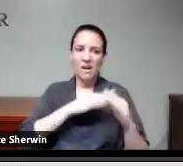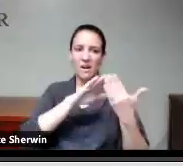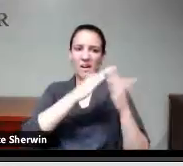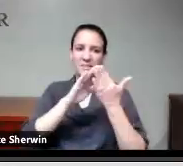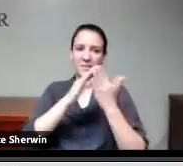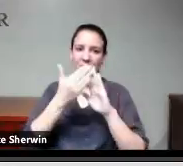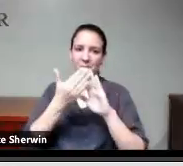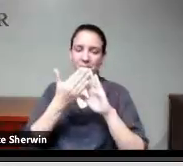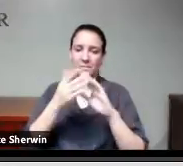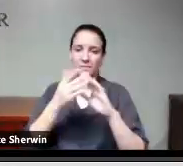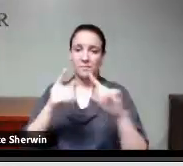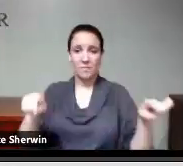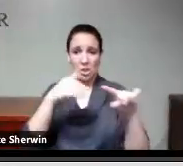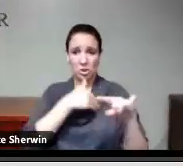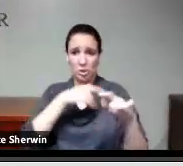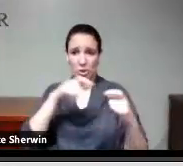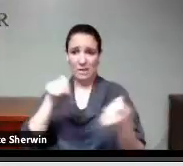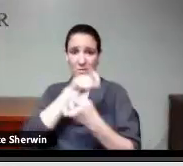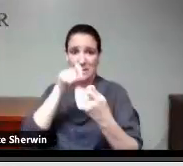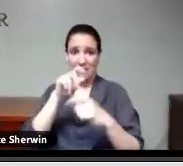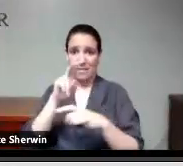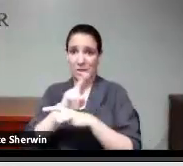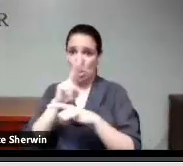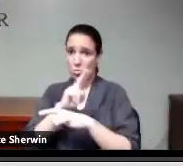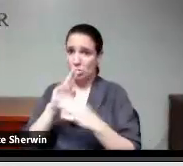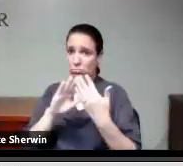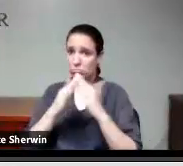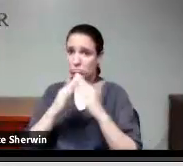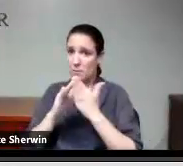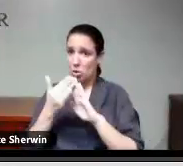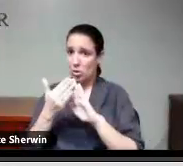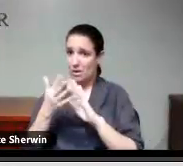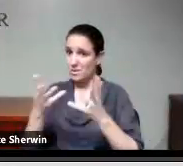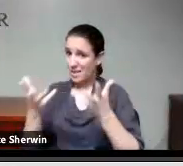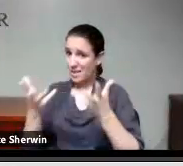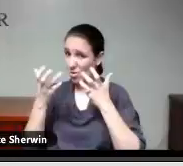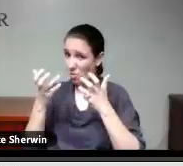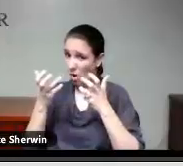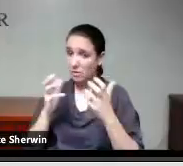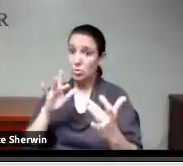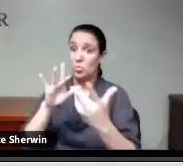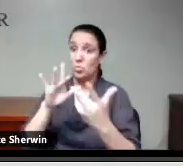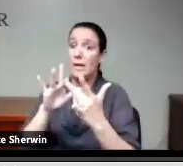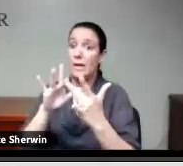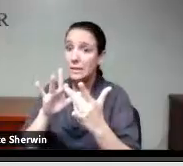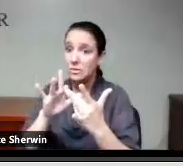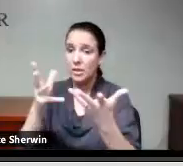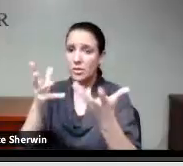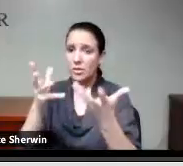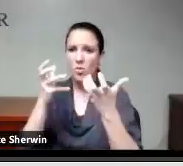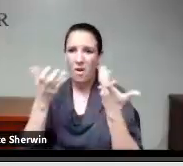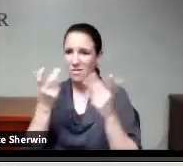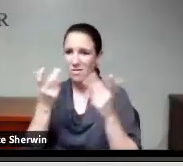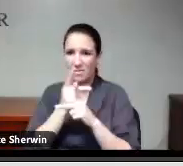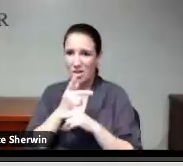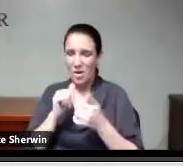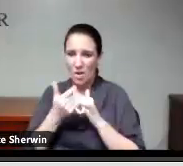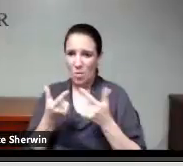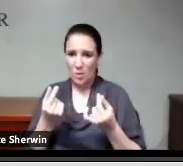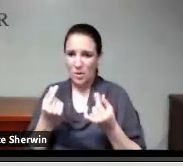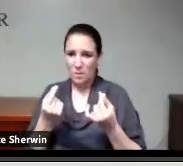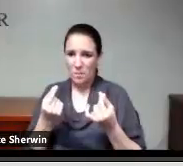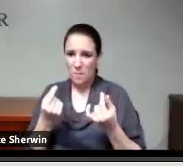Do any of you have specific user communities that you've been trying to reach out to that you're really thinking about? How do we do this? Or how do we